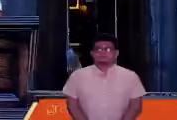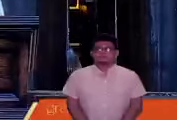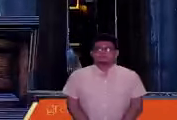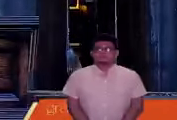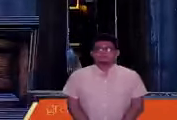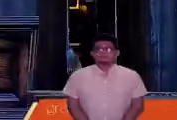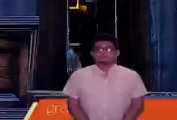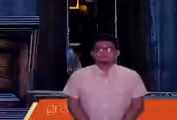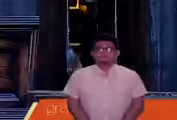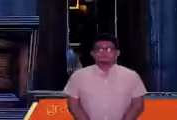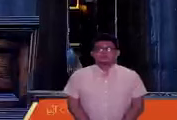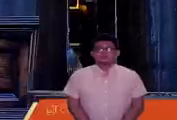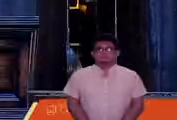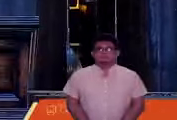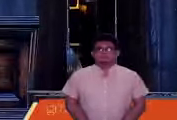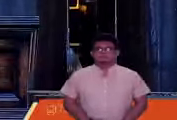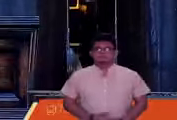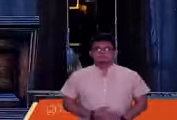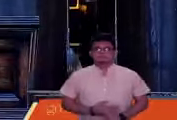Mga kaigsunan,